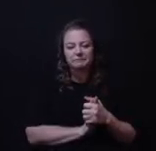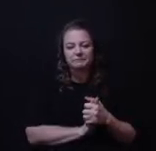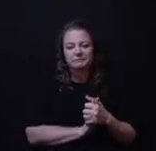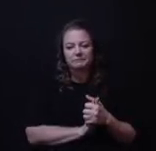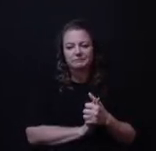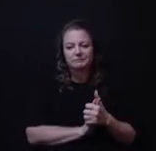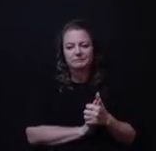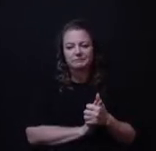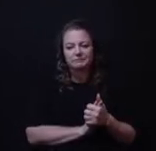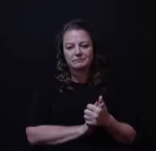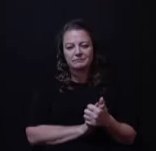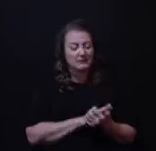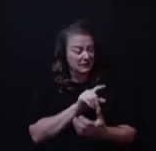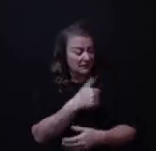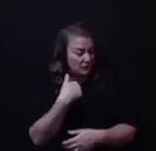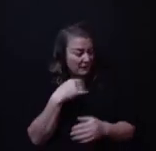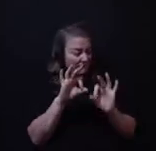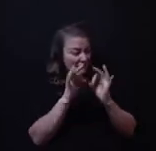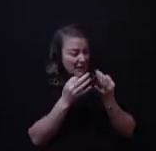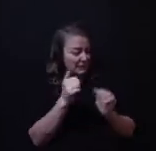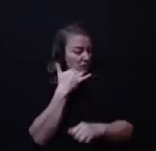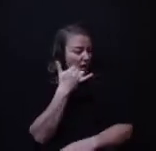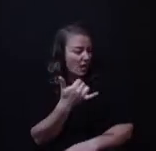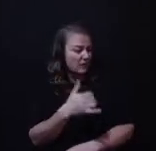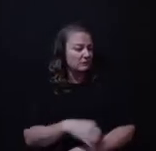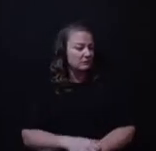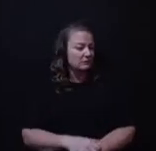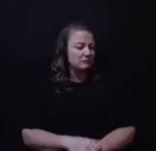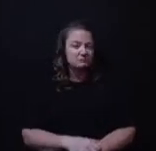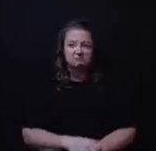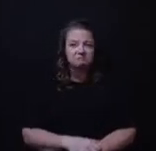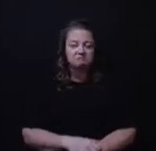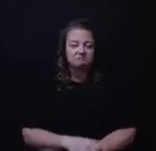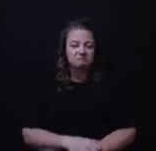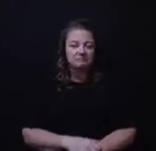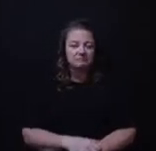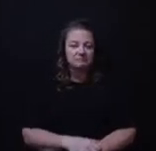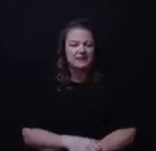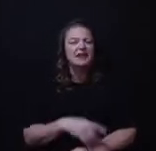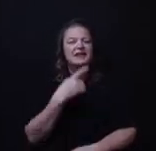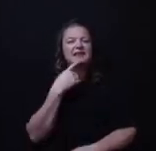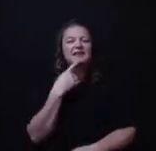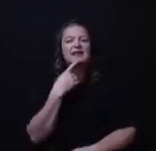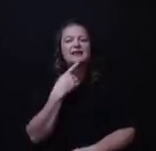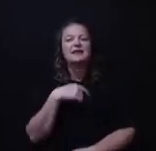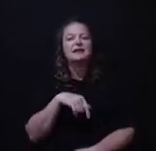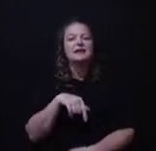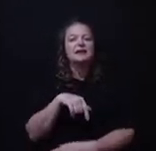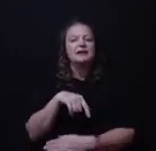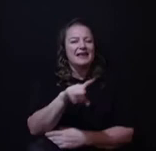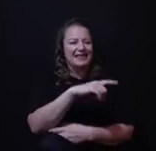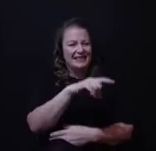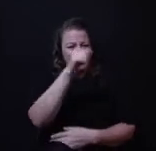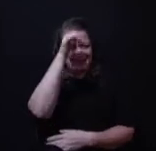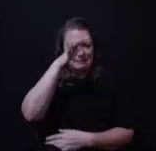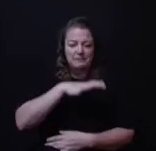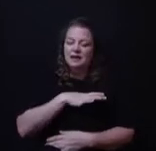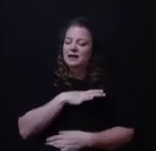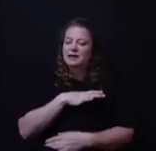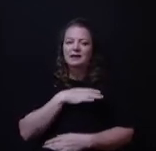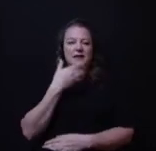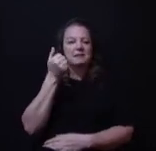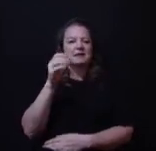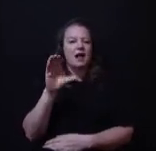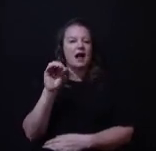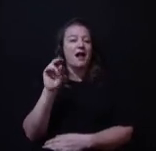Well, Donald, you got any family you can call? No, sir. They had told us these guys are some of the best con men in Middle Tennessee.